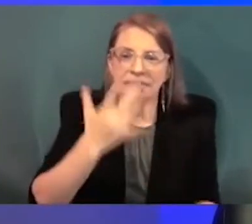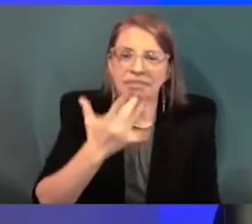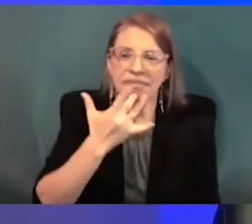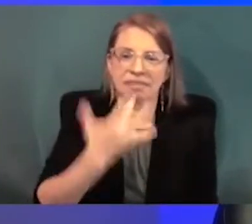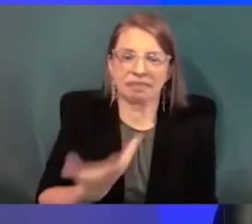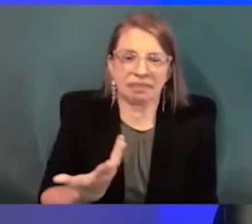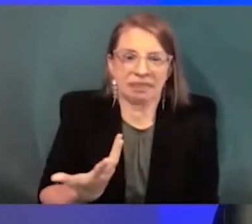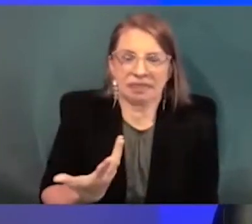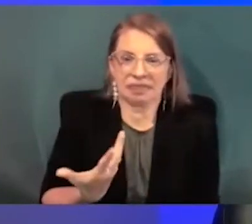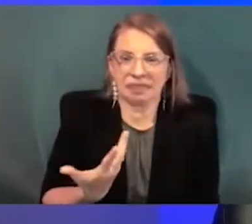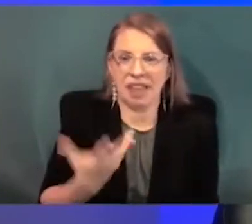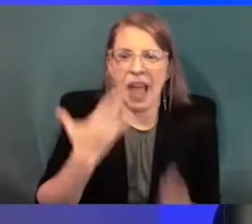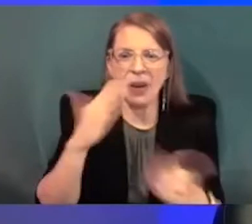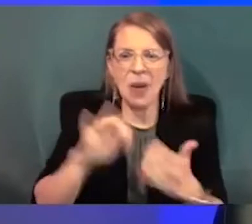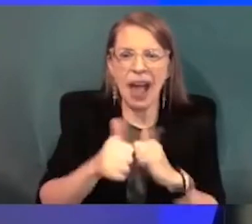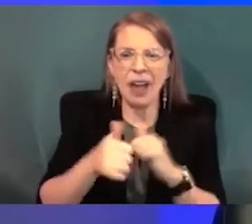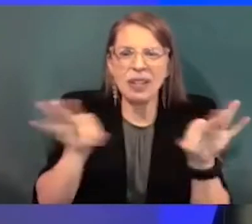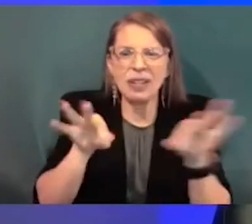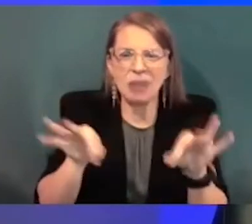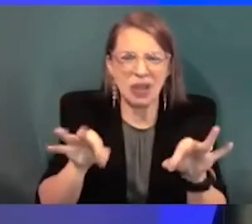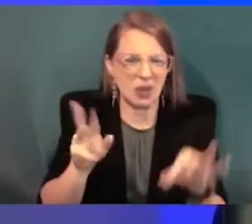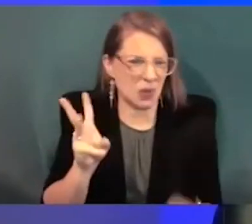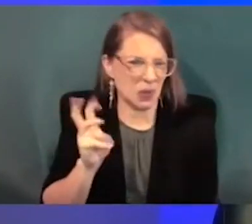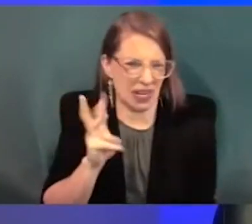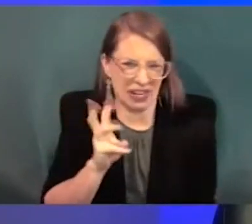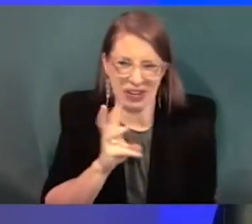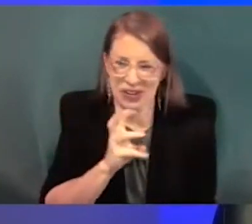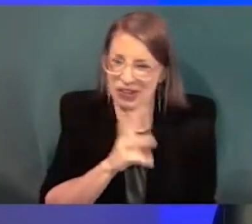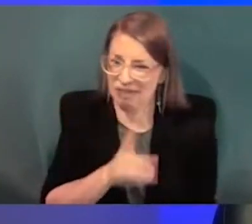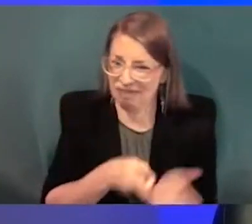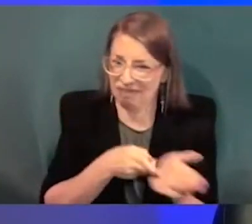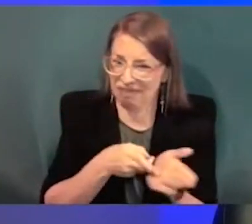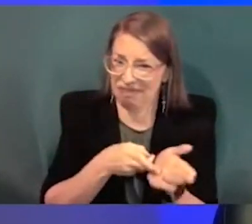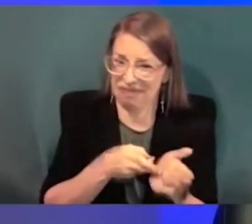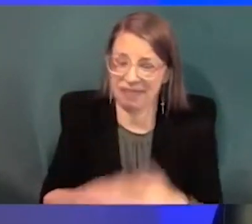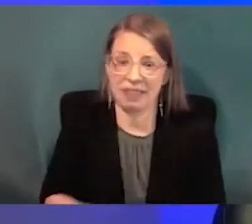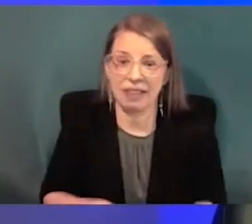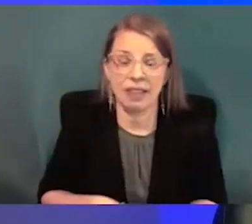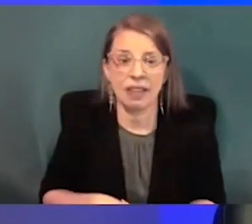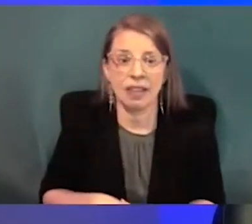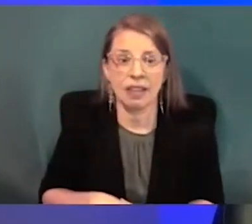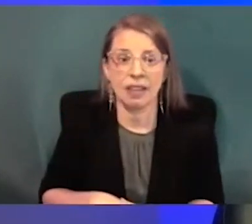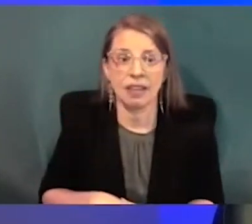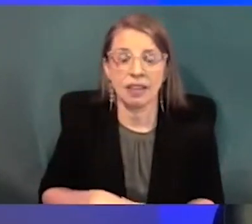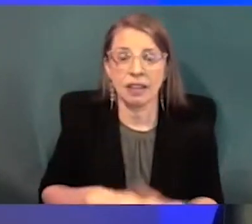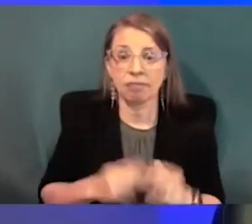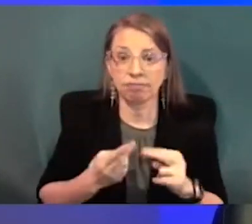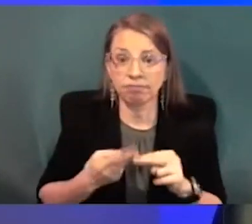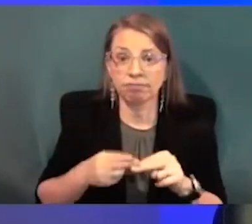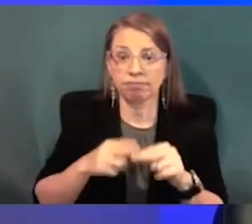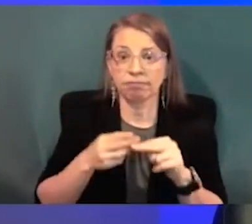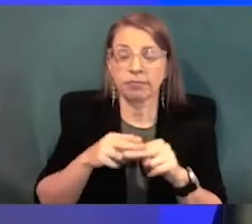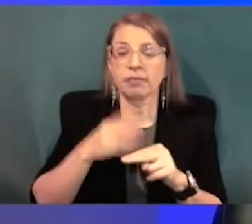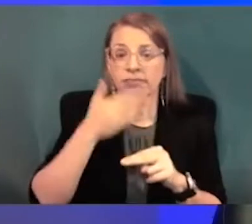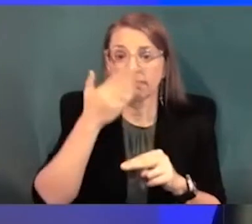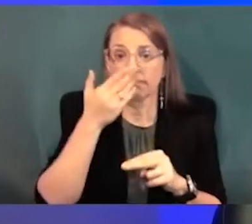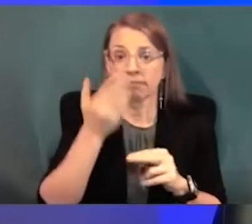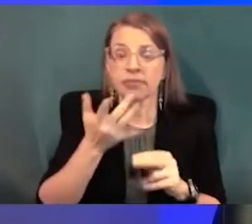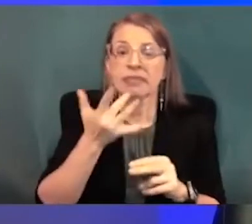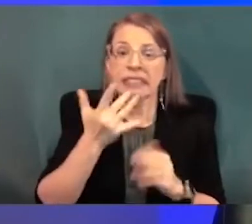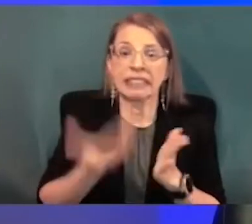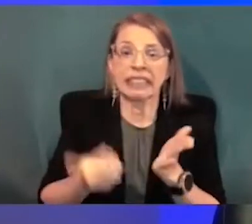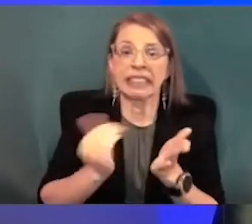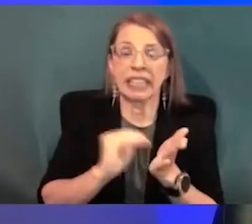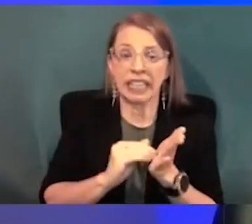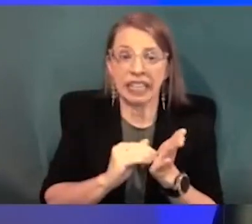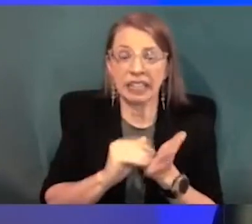don't know how to explain it. It's the weirdest thing. I regained it slowly over the course of a few